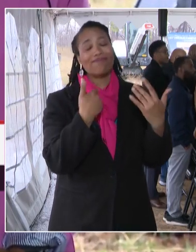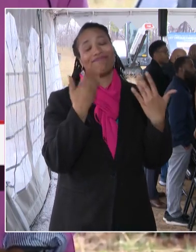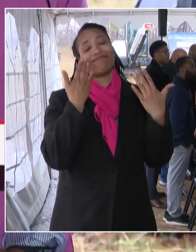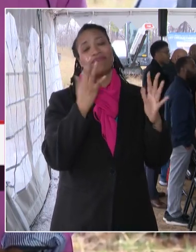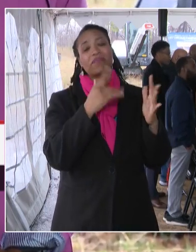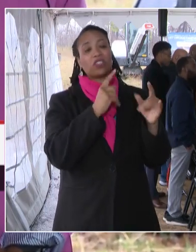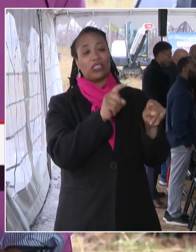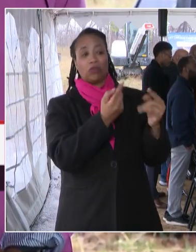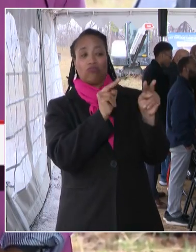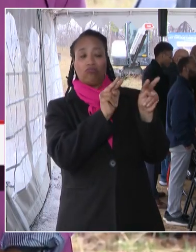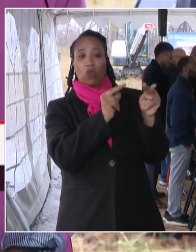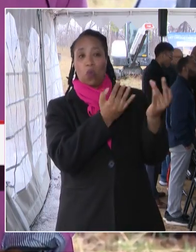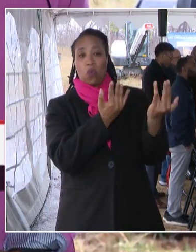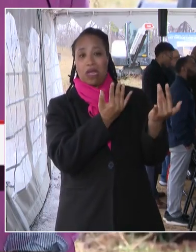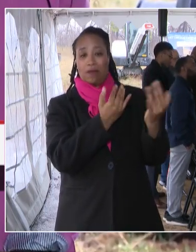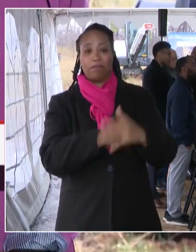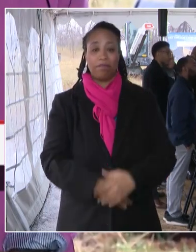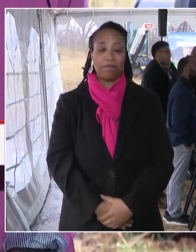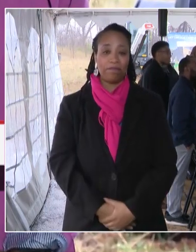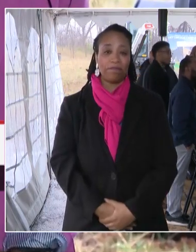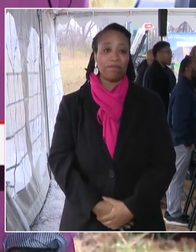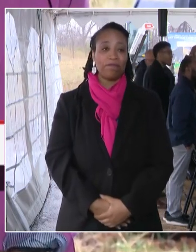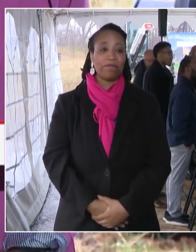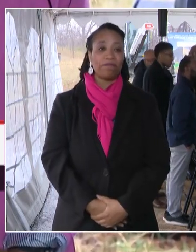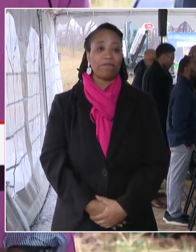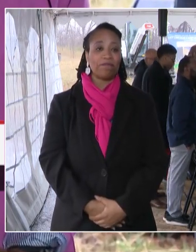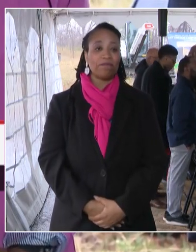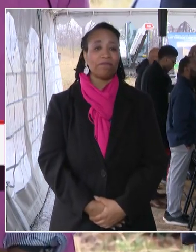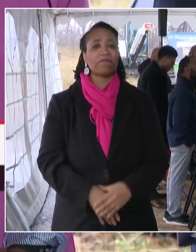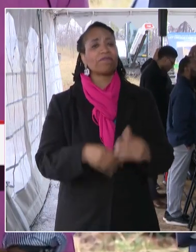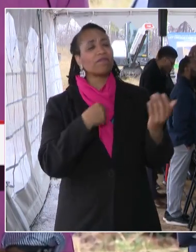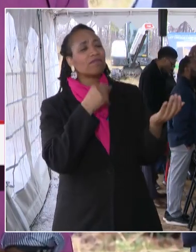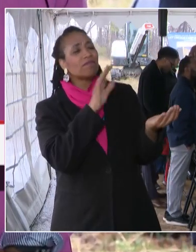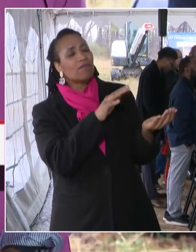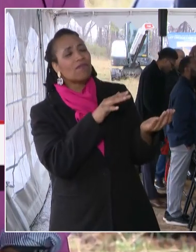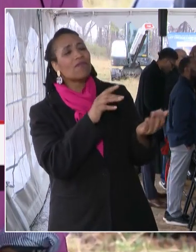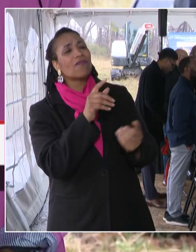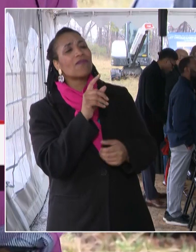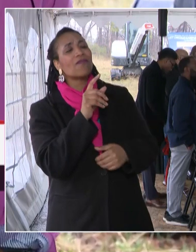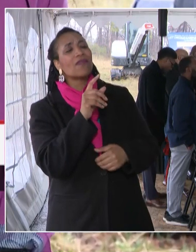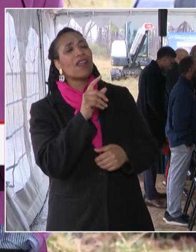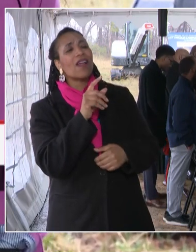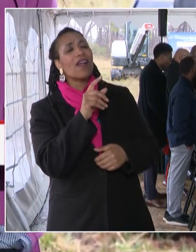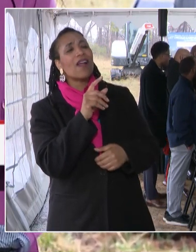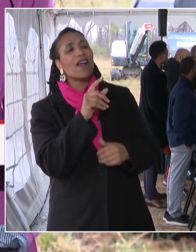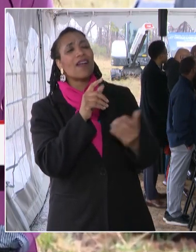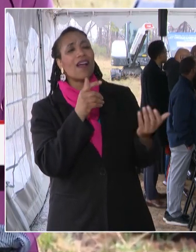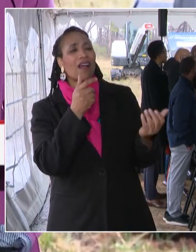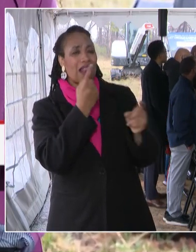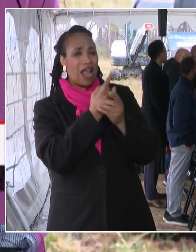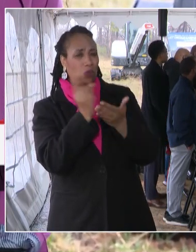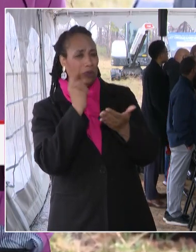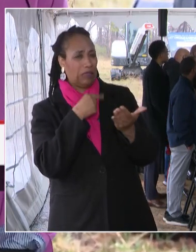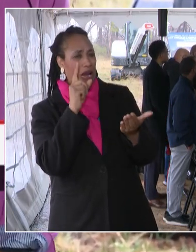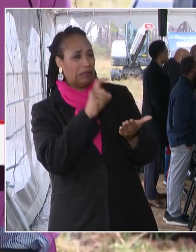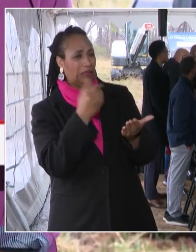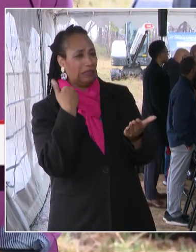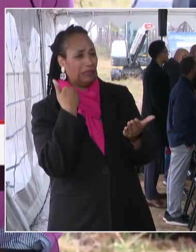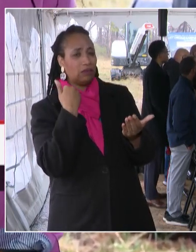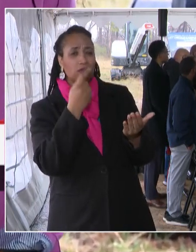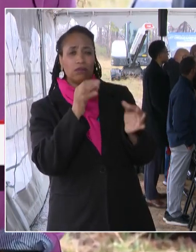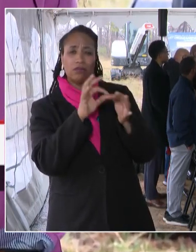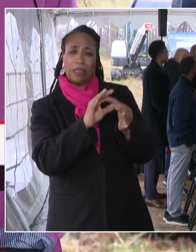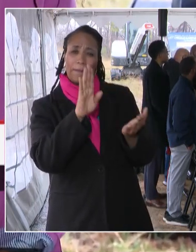question. Just wanted to ask about that because we asked you about that a week ago. I mean, have you heard anything from the House that you find encouraging? Yes. Have you heard we continue to work